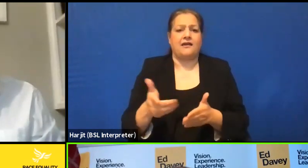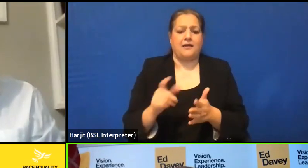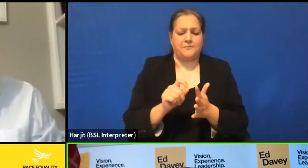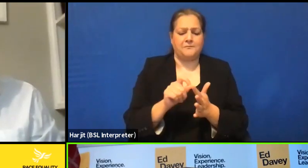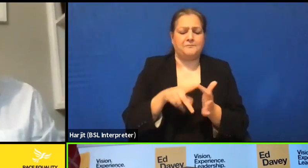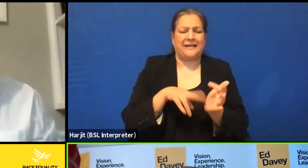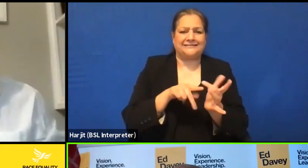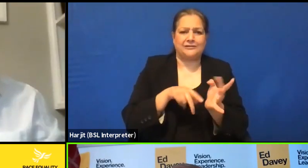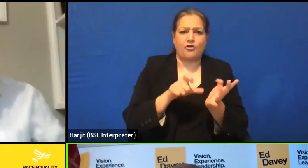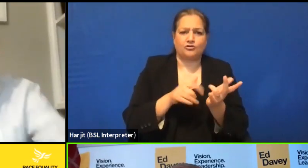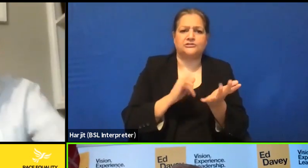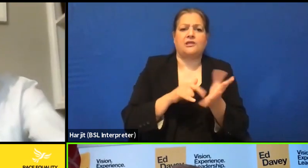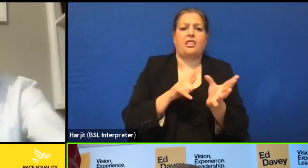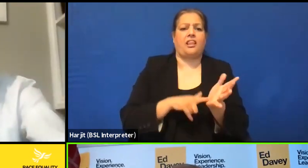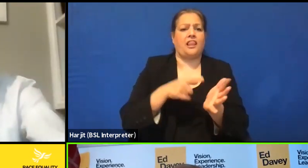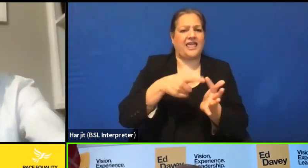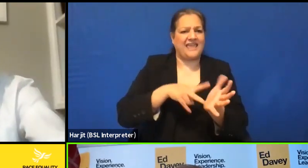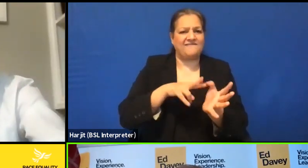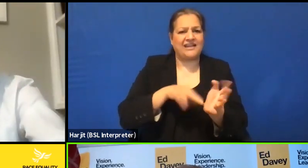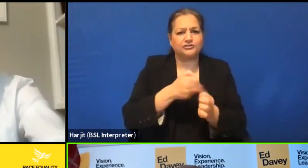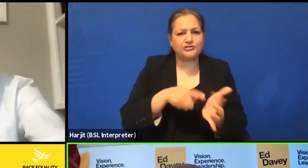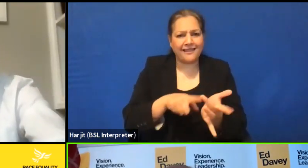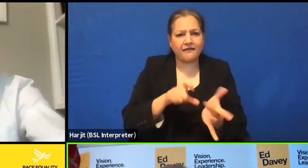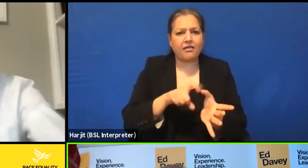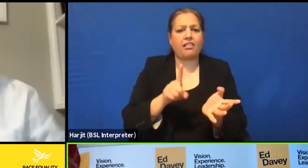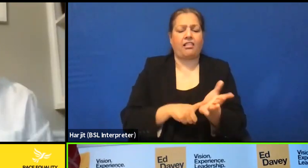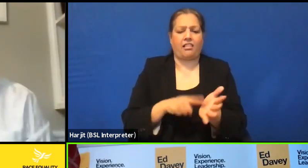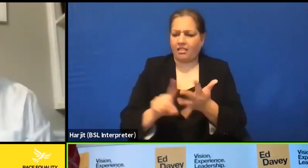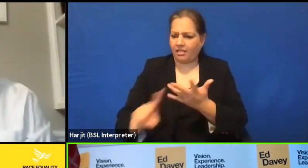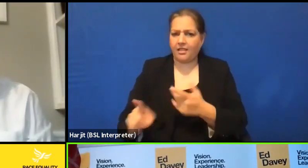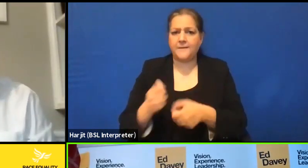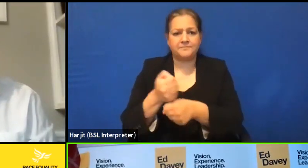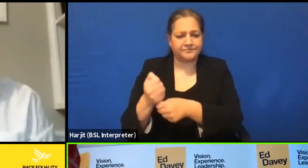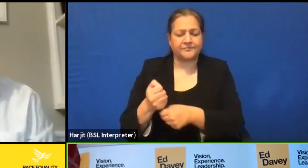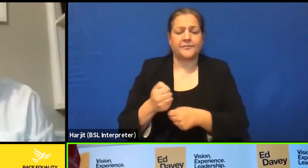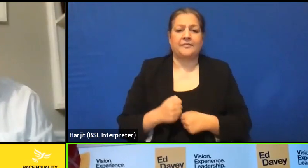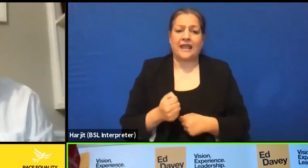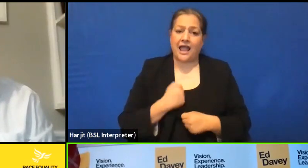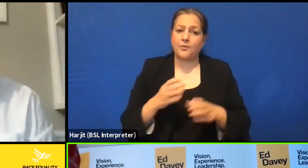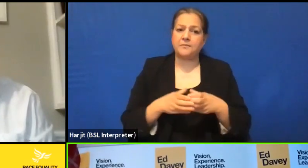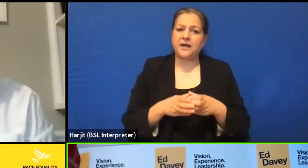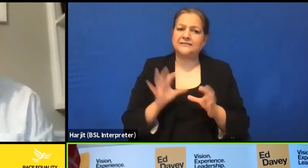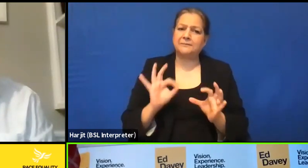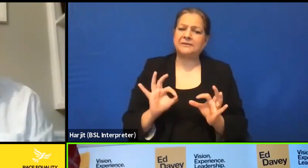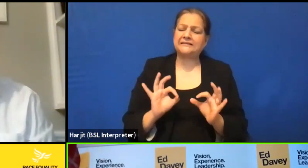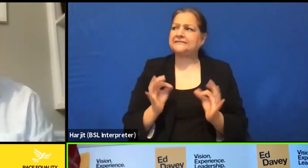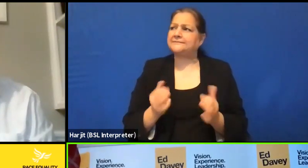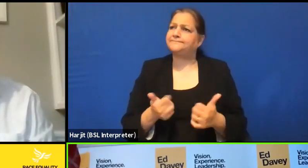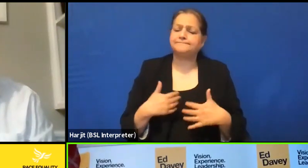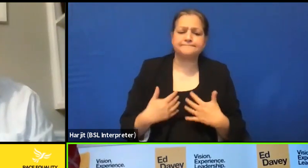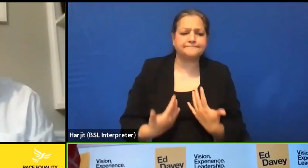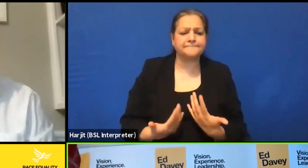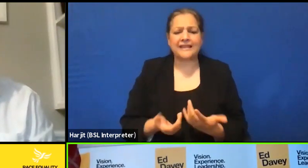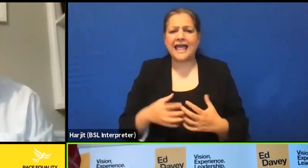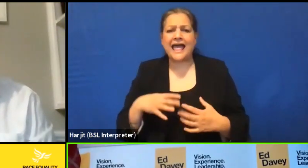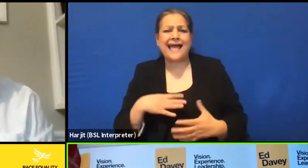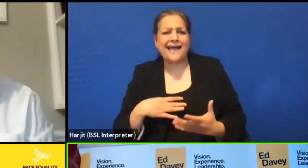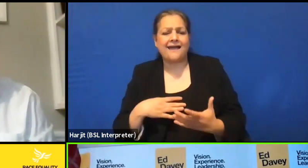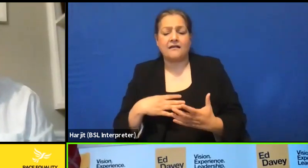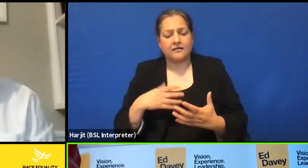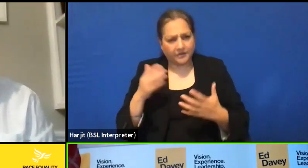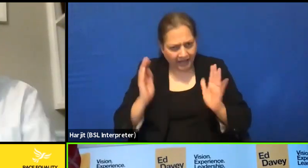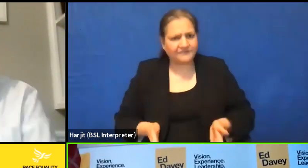And you know what? I think there's a bit of antipathy in our party about doing that, but we've got to do it. If we